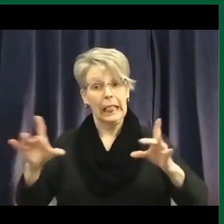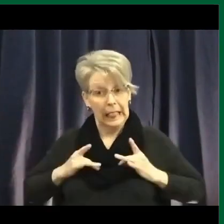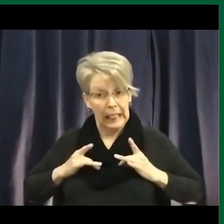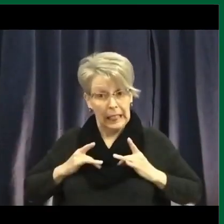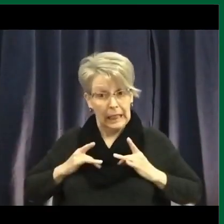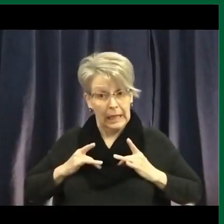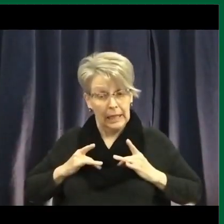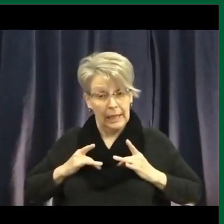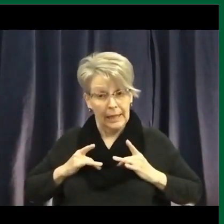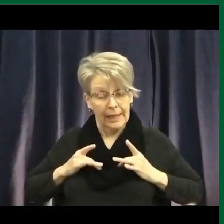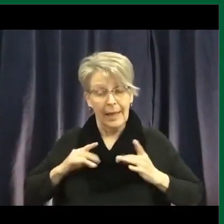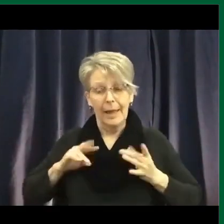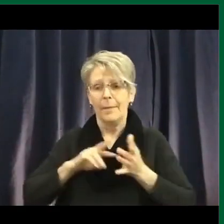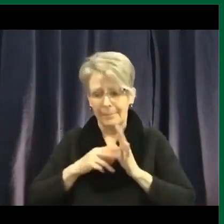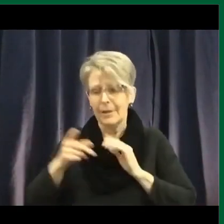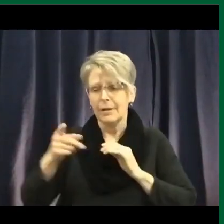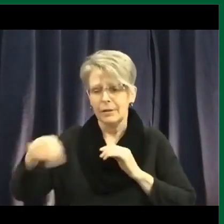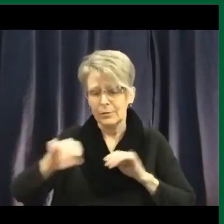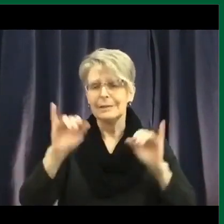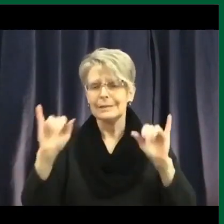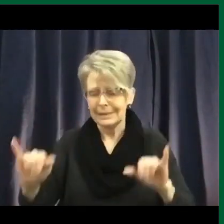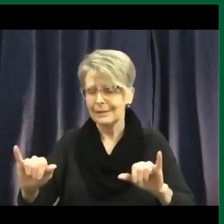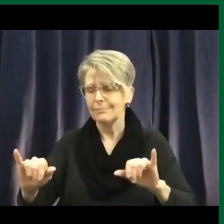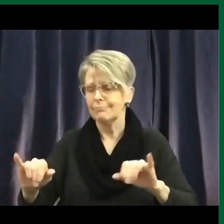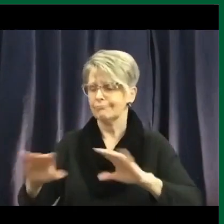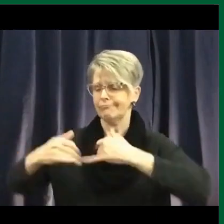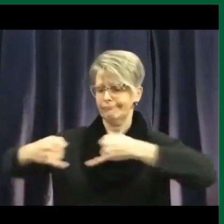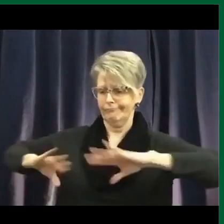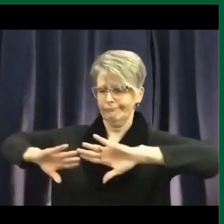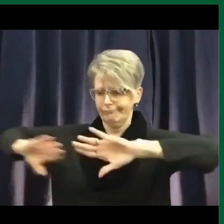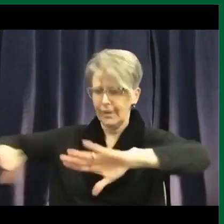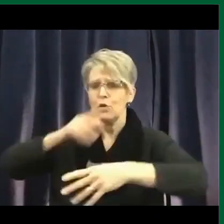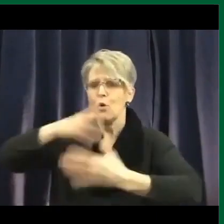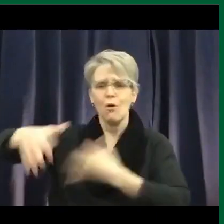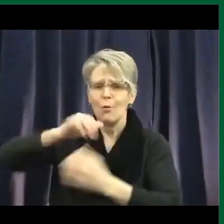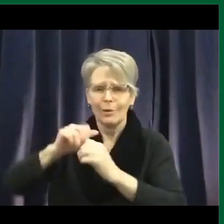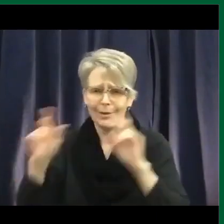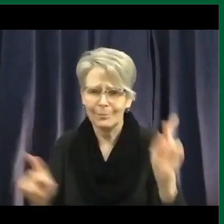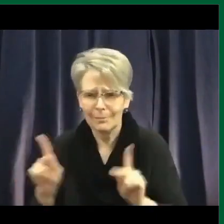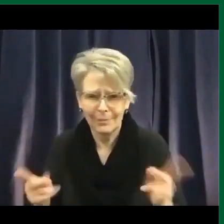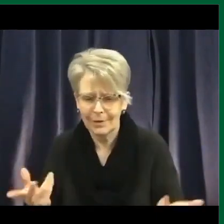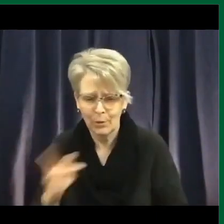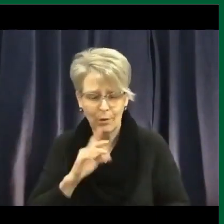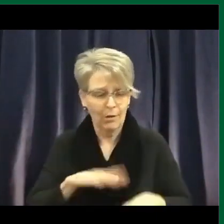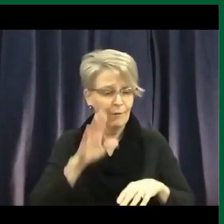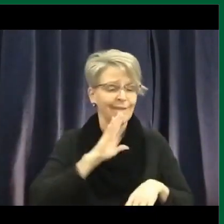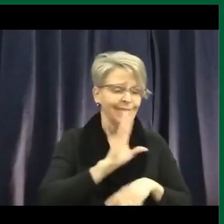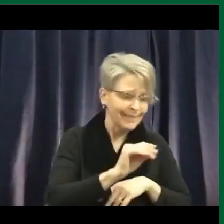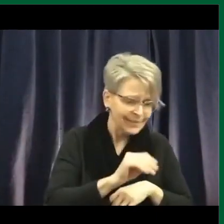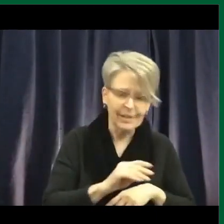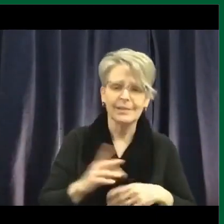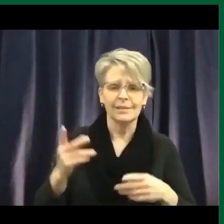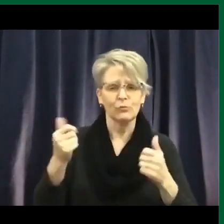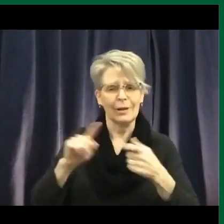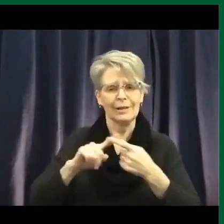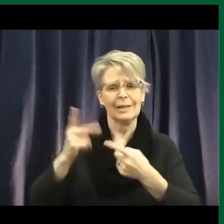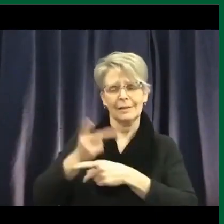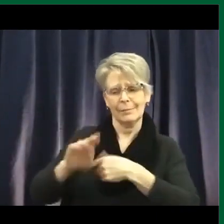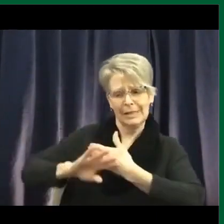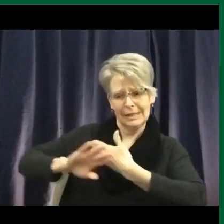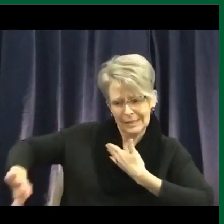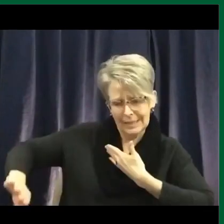use all options that you have to shield yourself from COVID till you're vaccinated. So for 50 and older, and all those options are available: takeout,